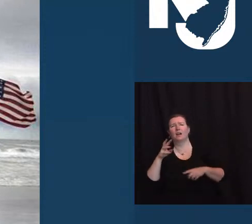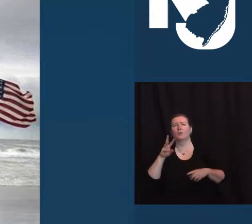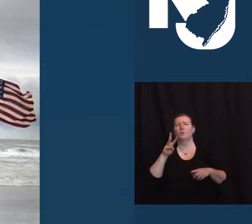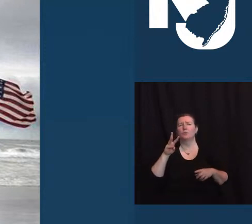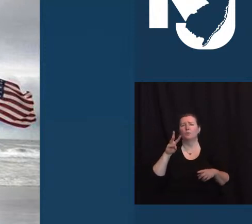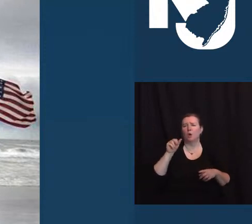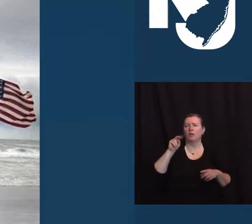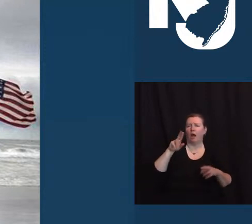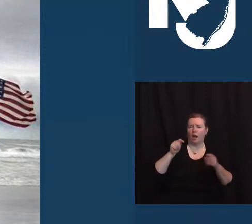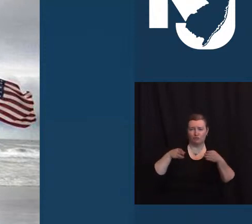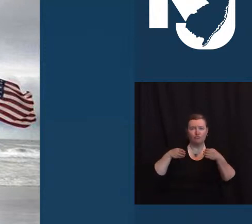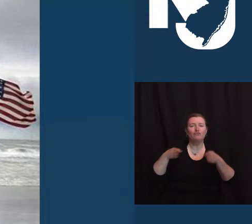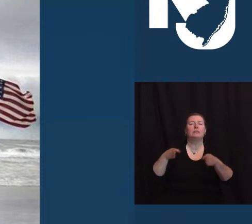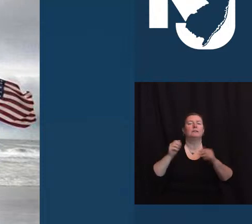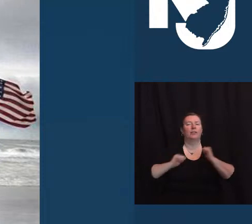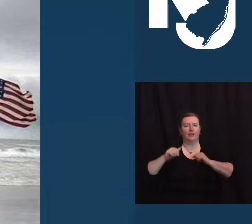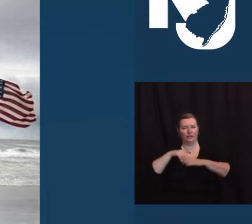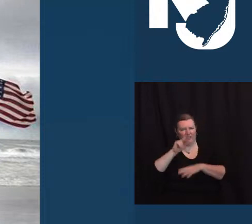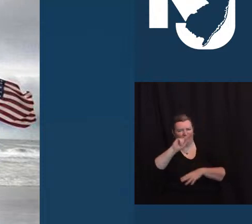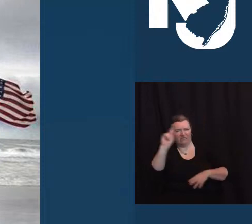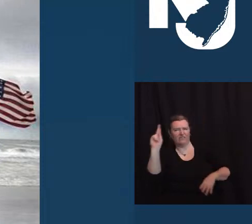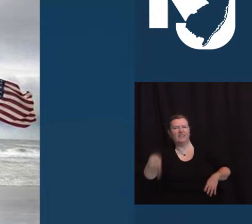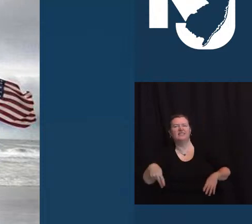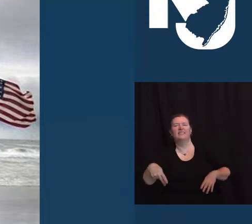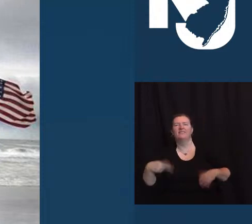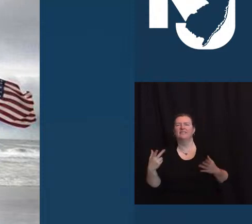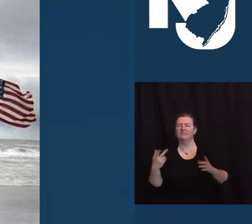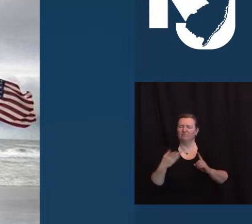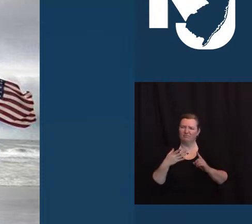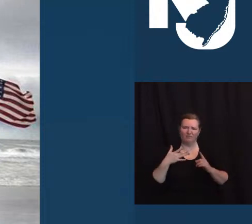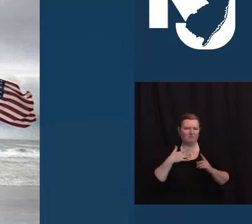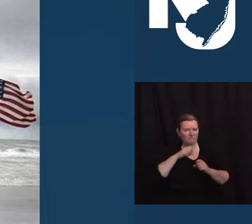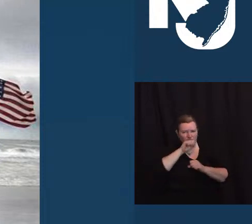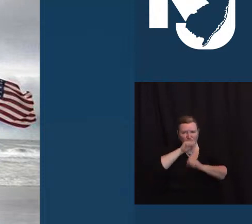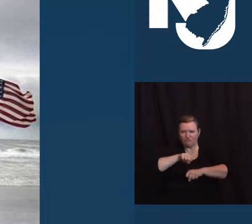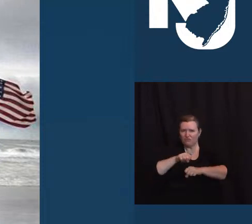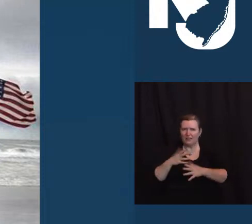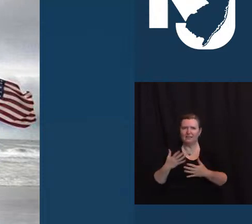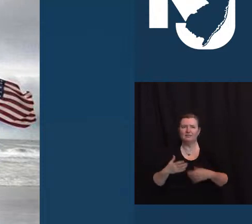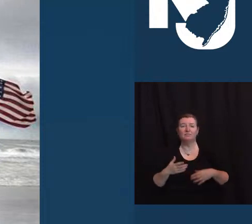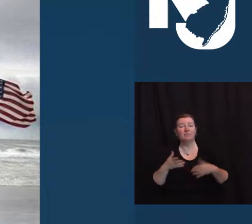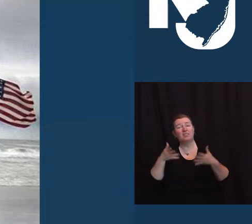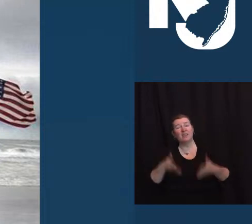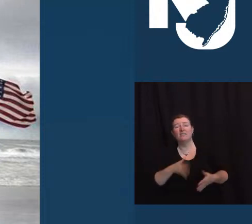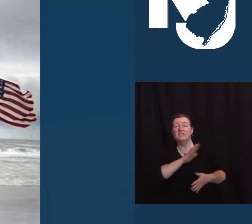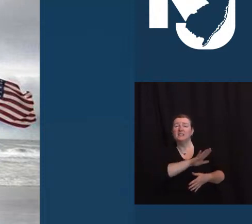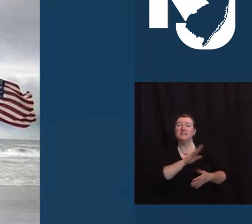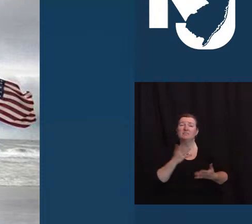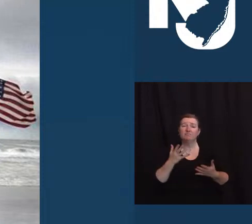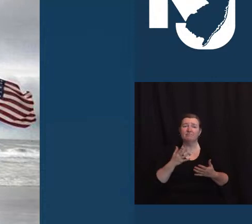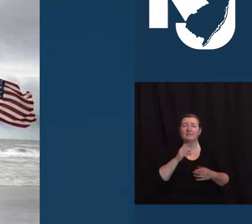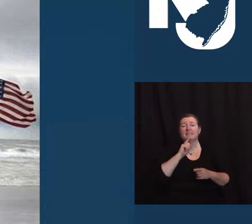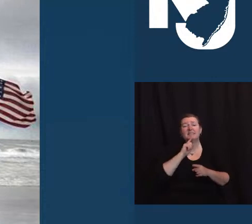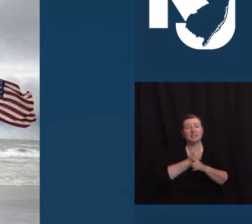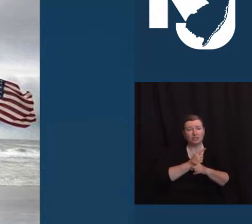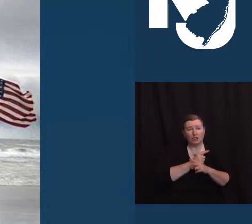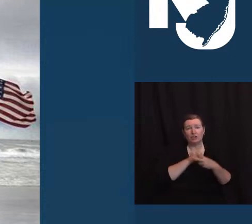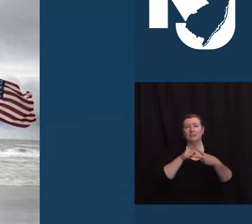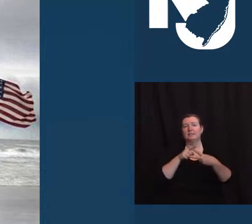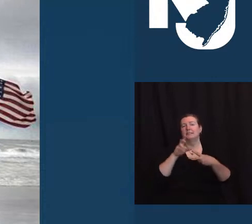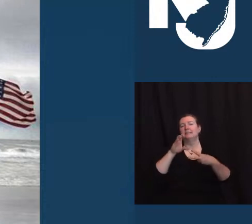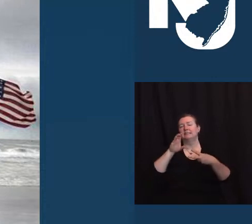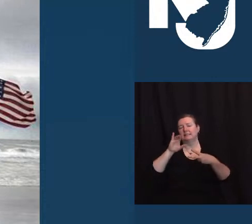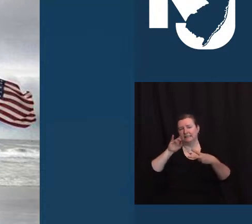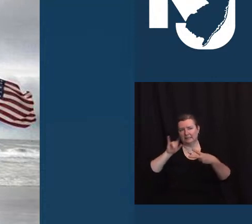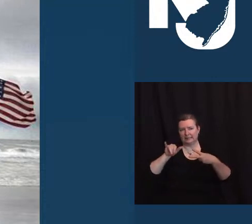Theater in Philadelphia. He is survived by his sisters Cindy, with whom I had the great honor